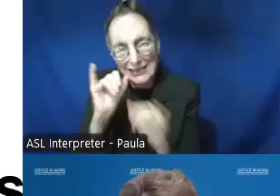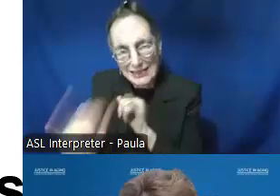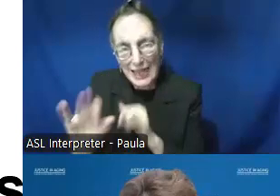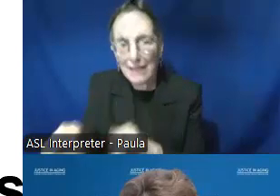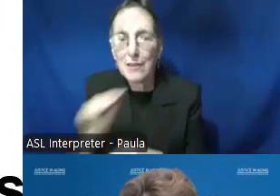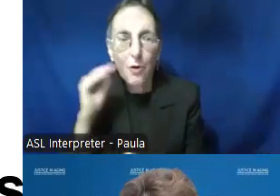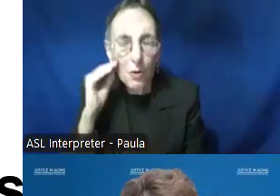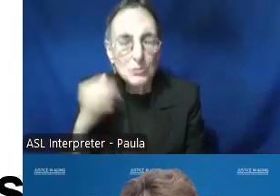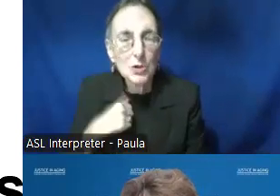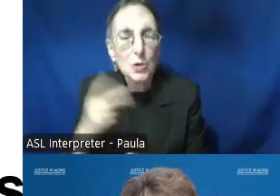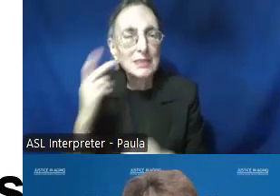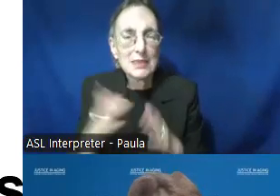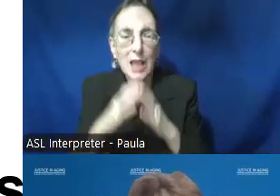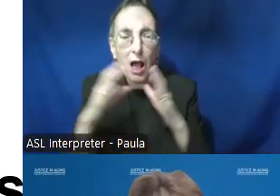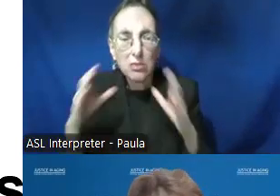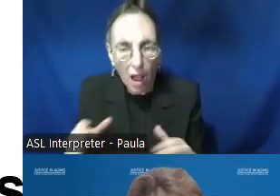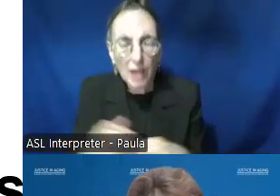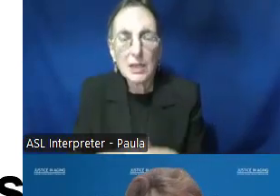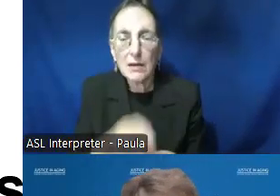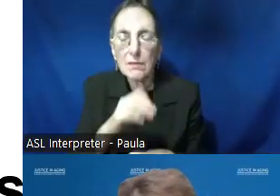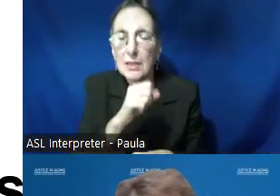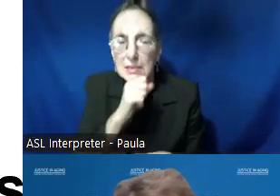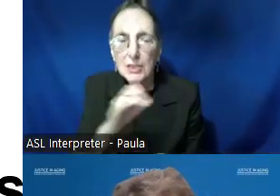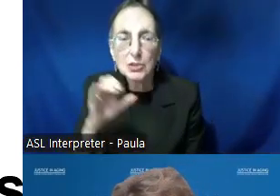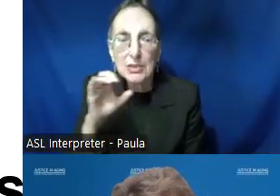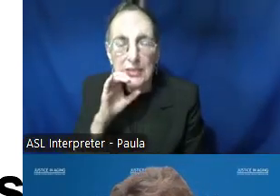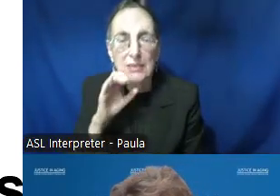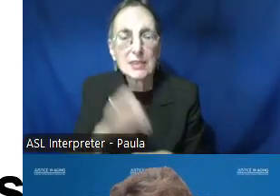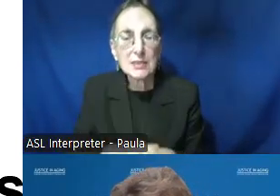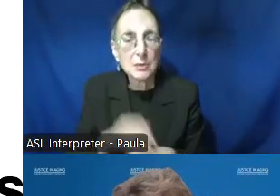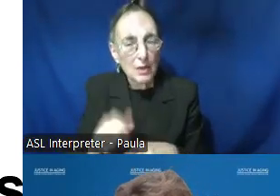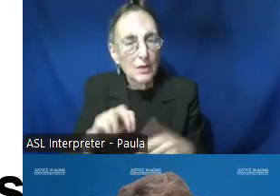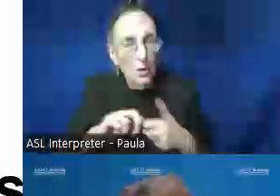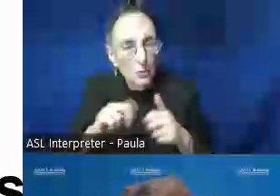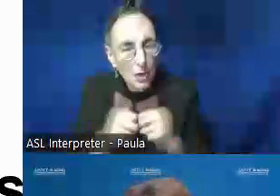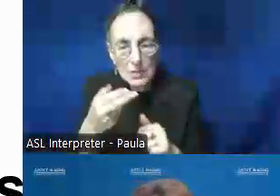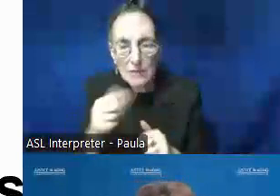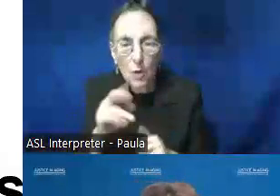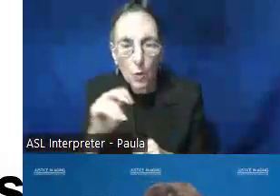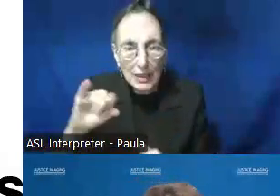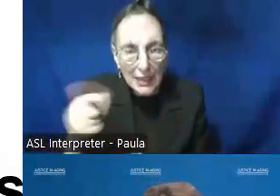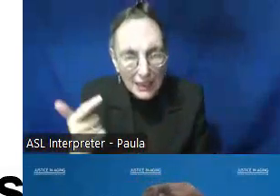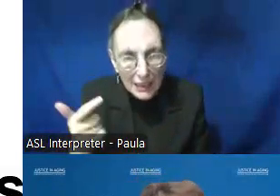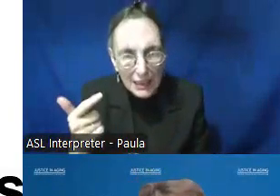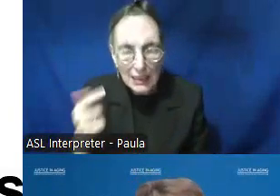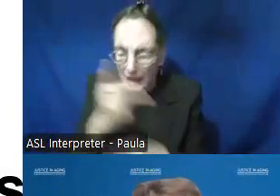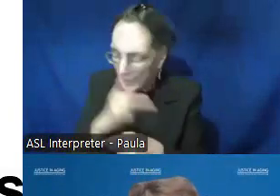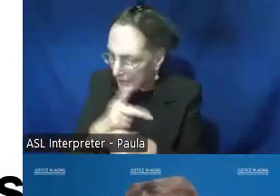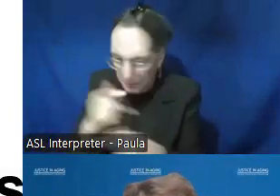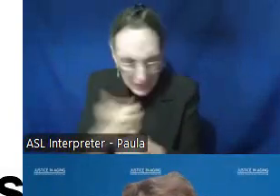lot of problems arising for older adults. And the need